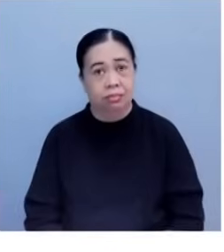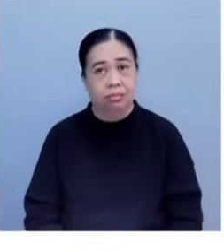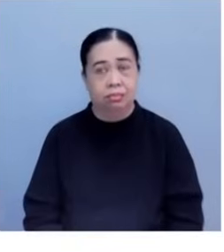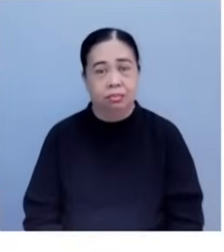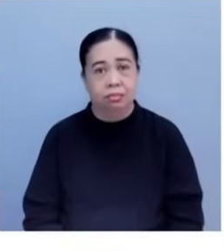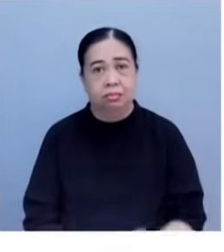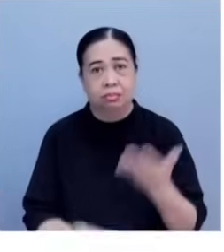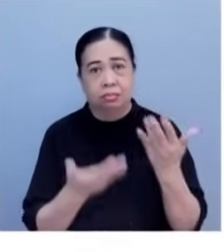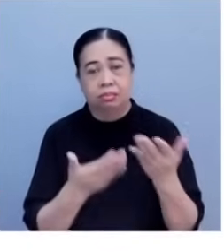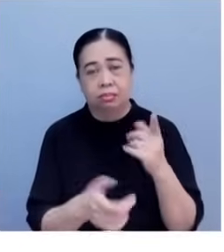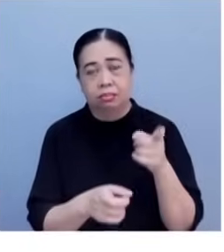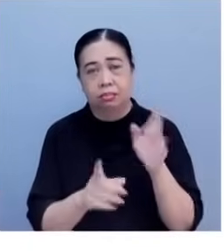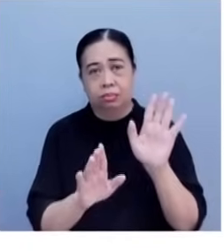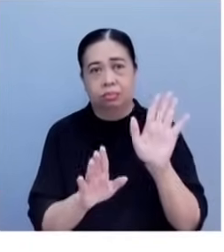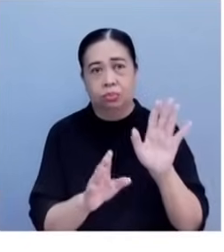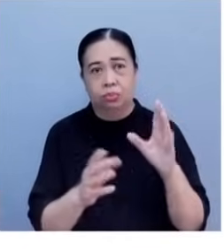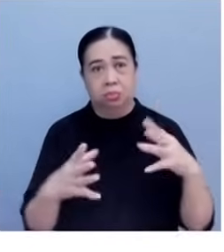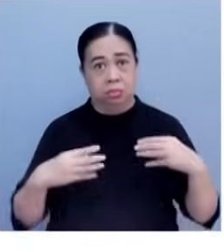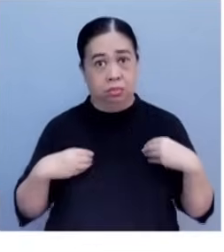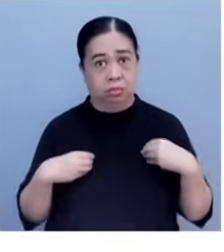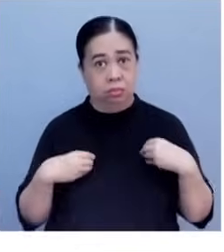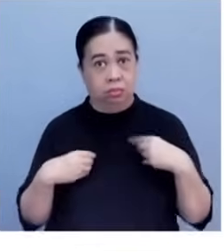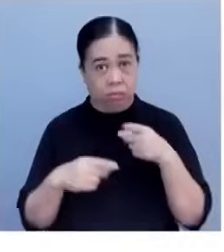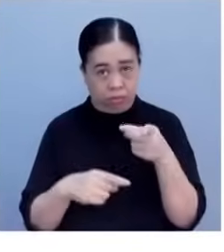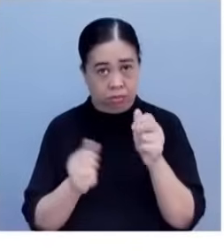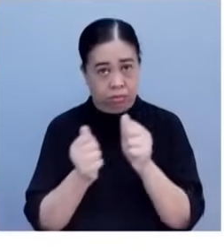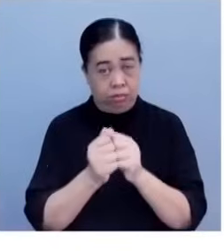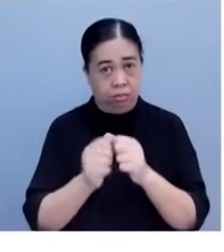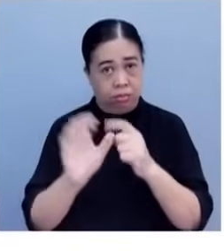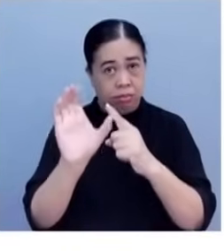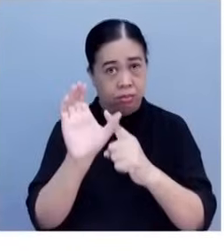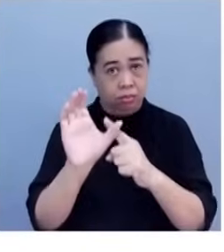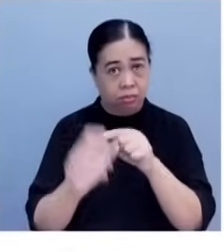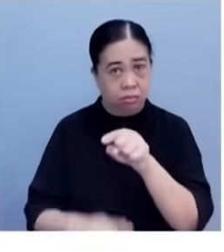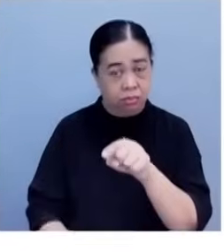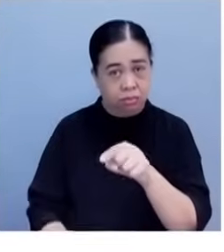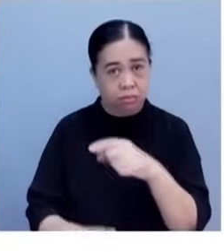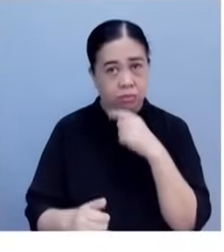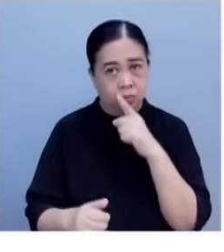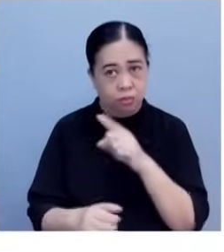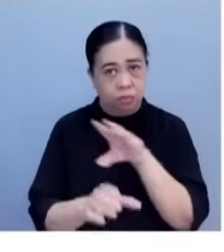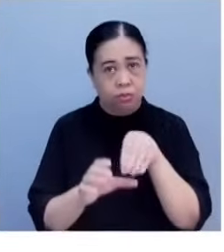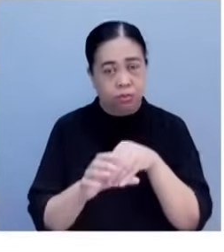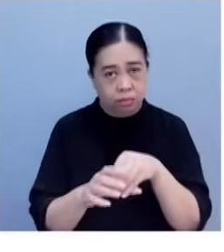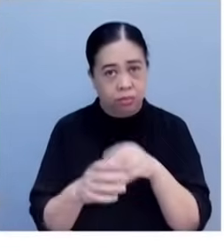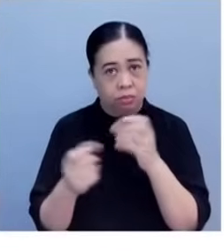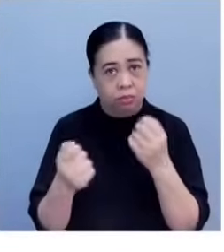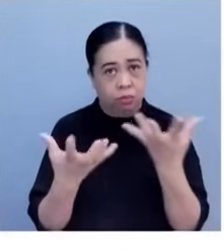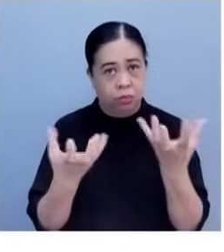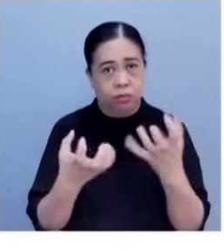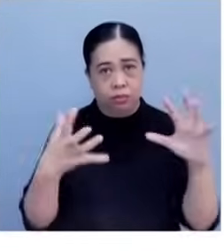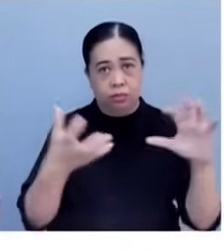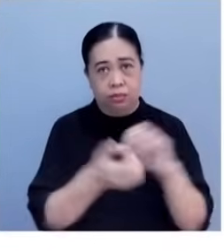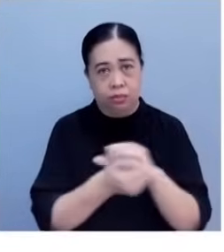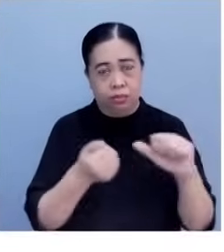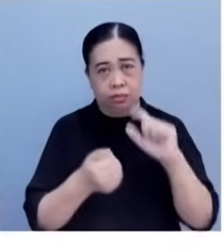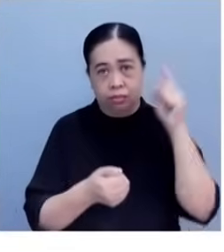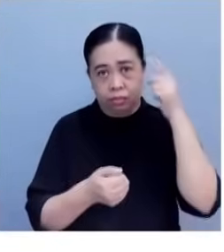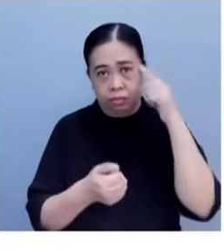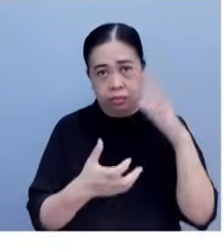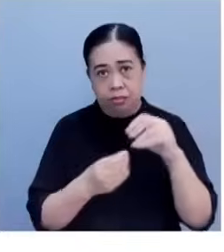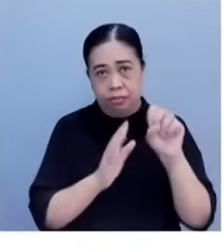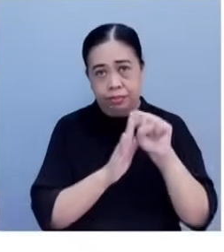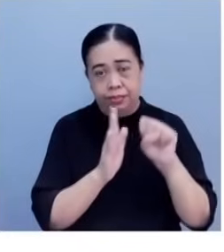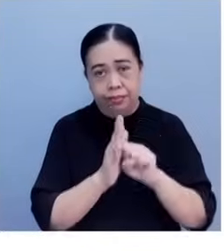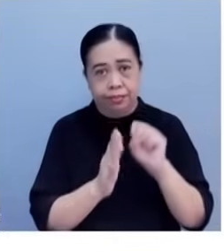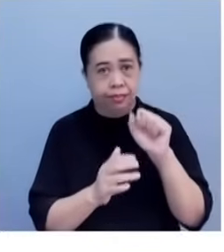is therefore an admission that she is one of those part of the forces that want to destroy the state, and therefore